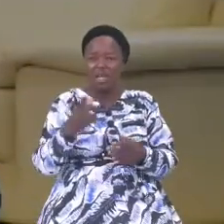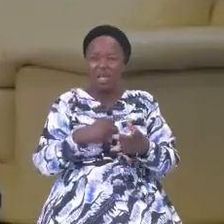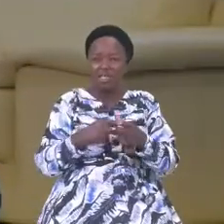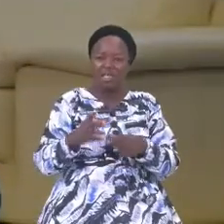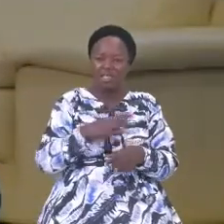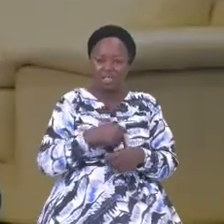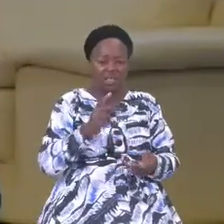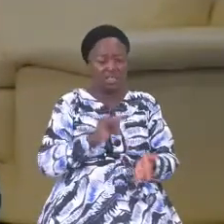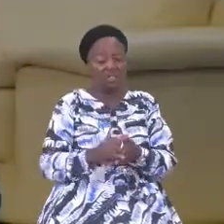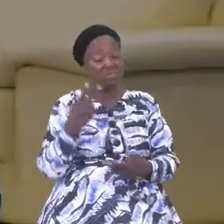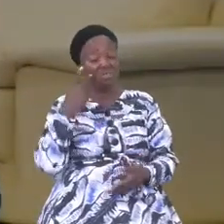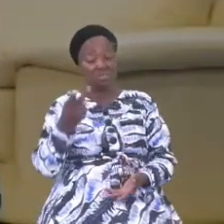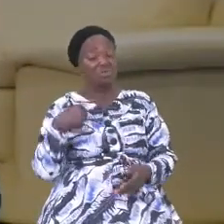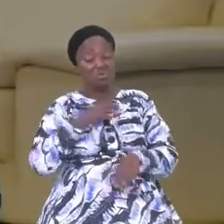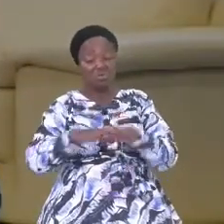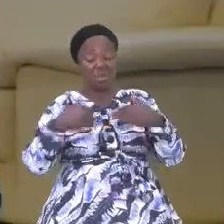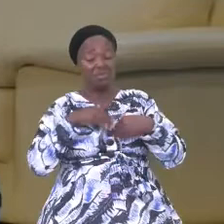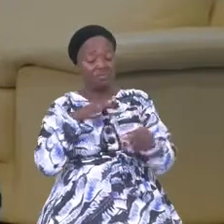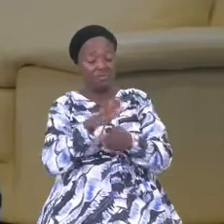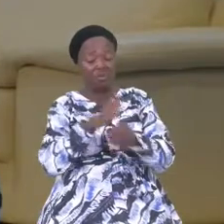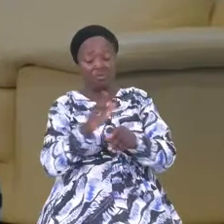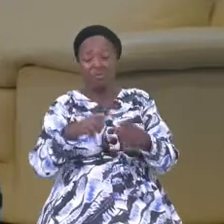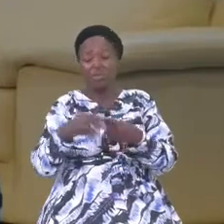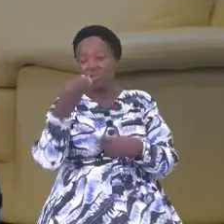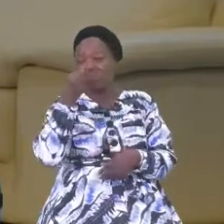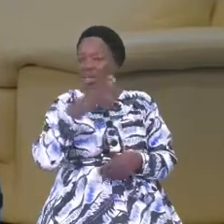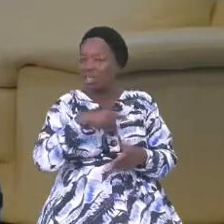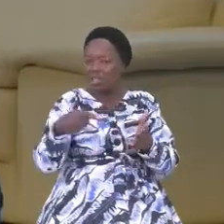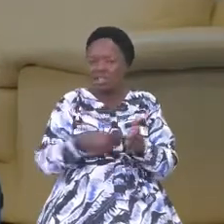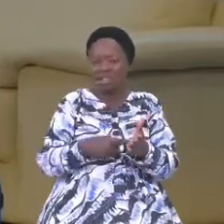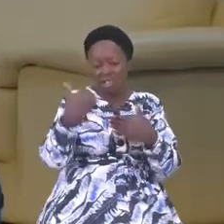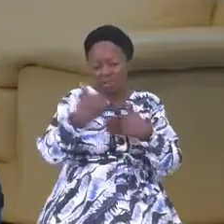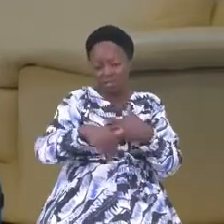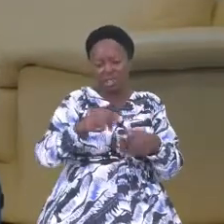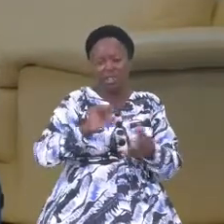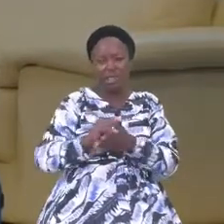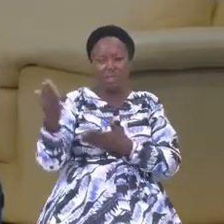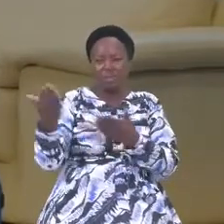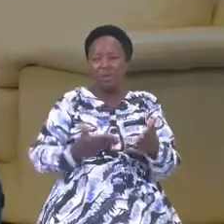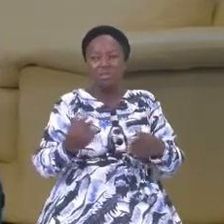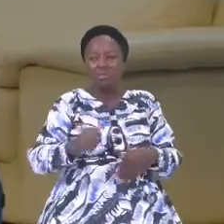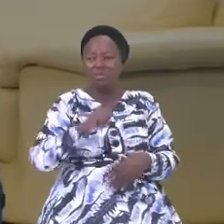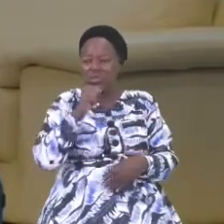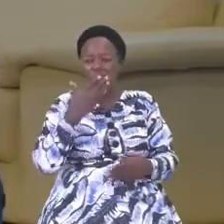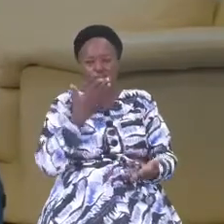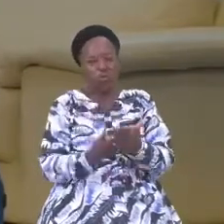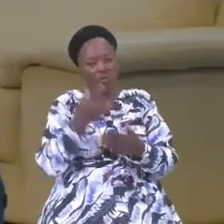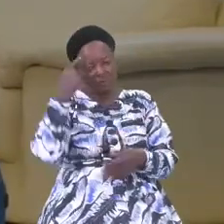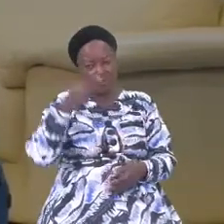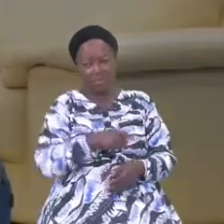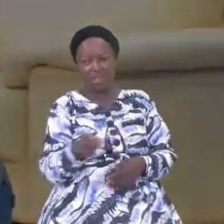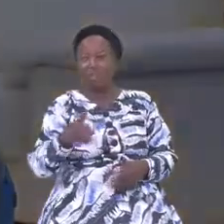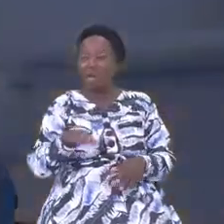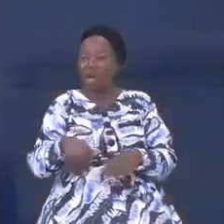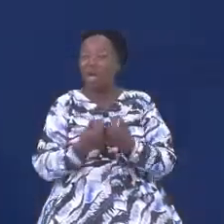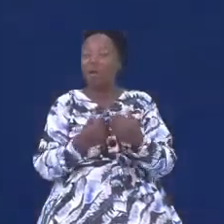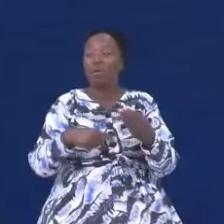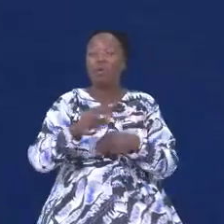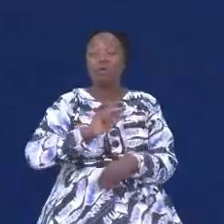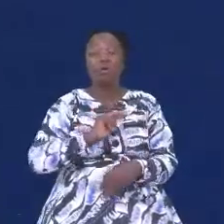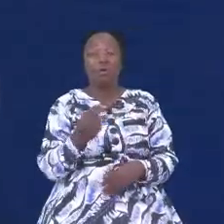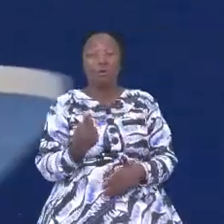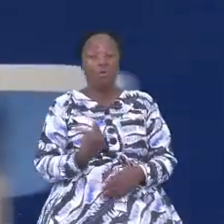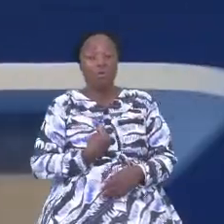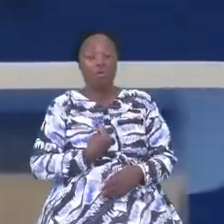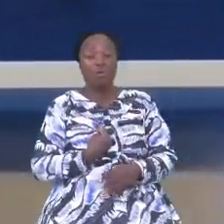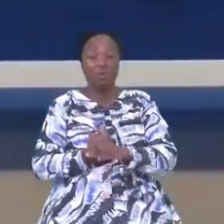living from hand to mouth, and this bread they got was not very good for them. How about us? What